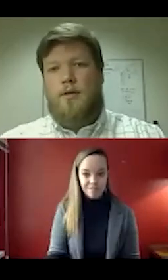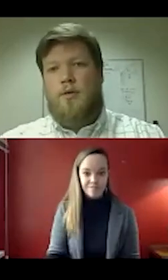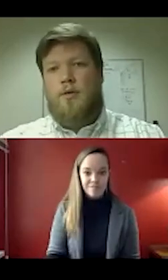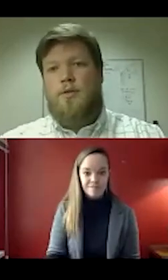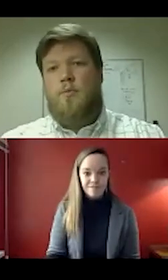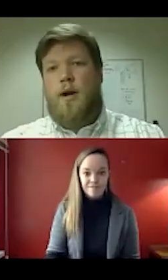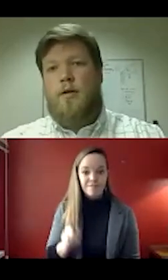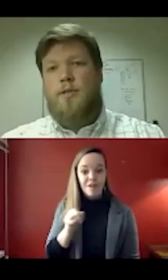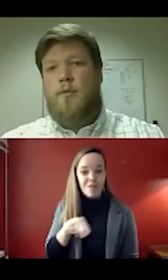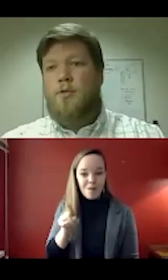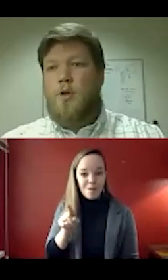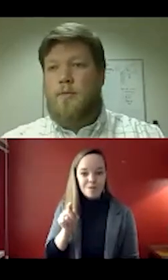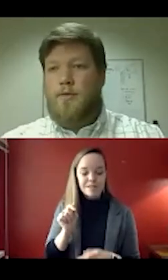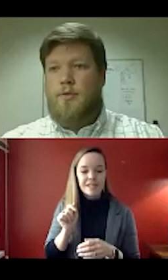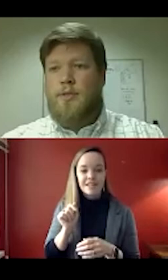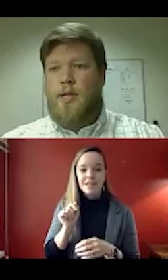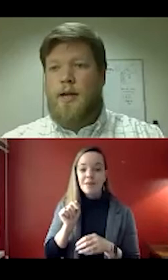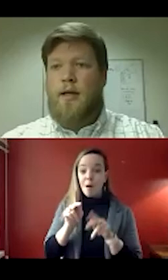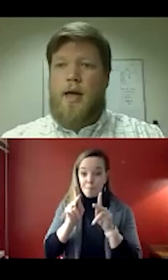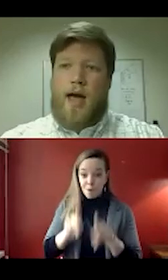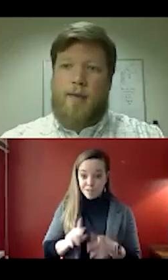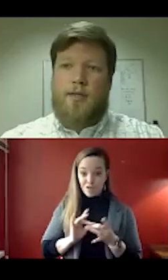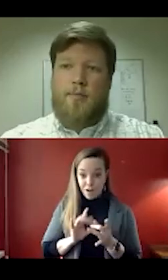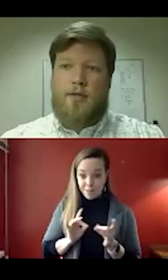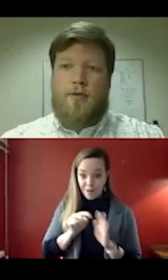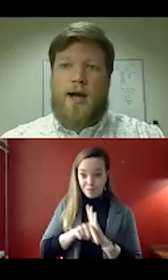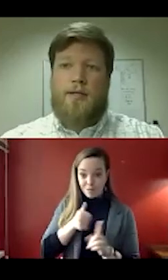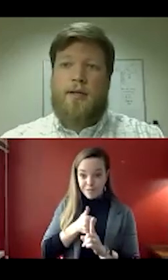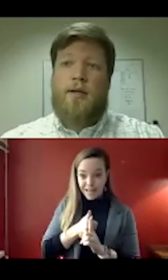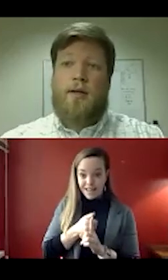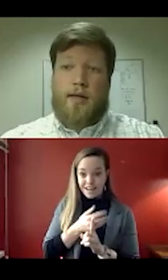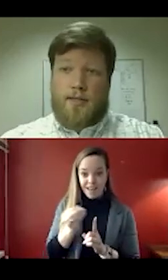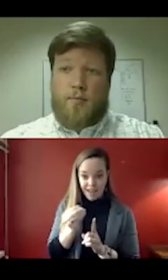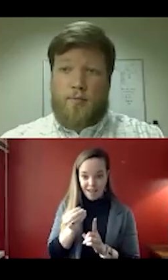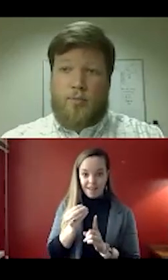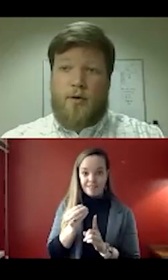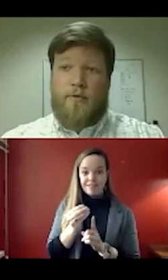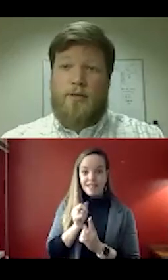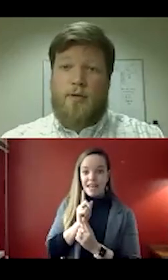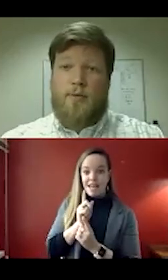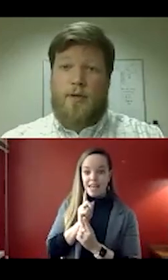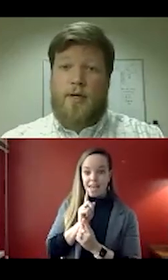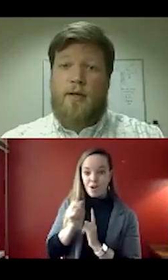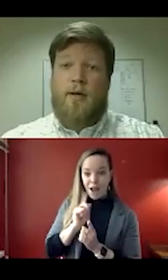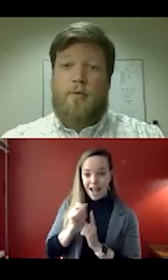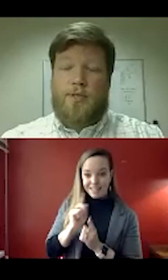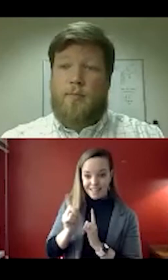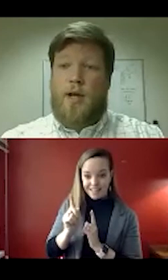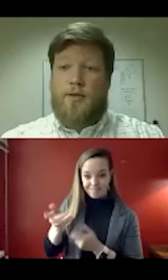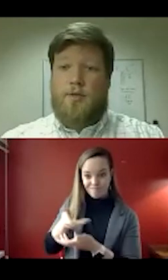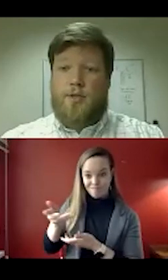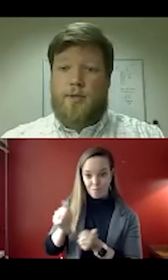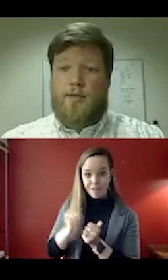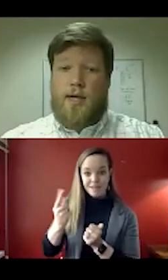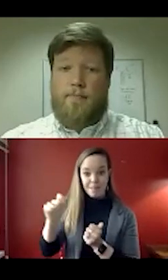These are circles where someone who talked about suicide happened to be interacting, at least at one point over that 2-month period, with someone